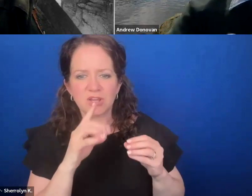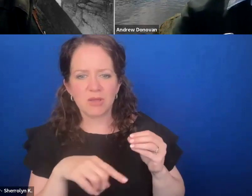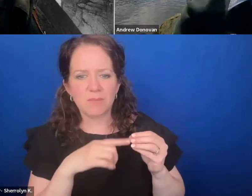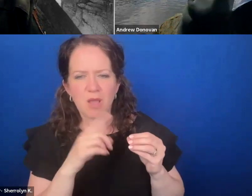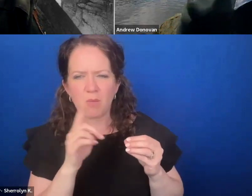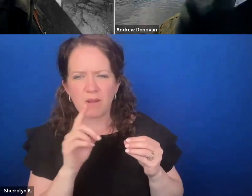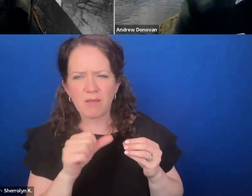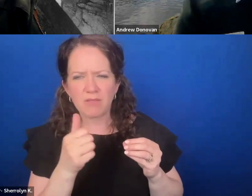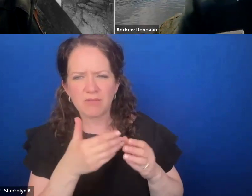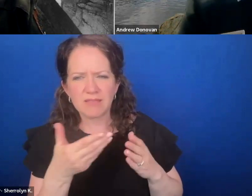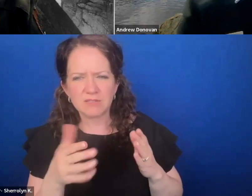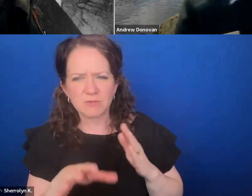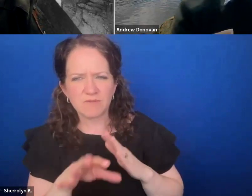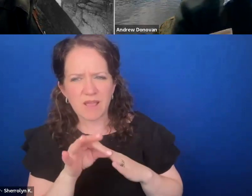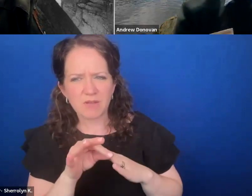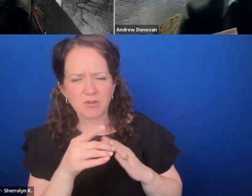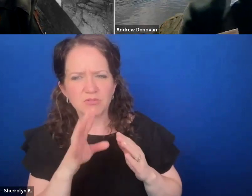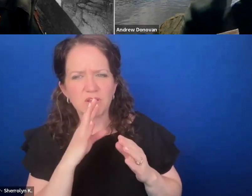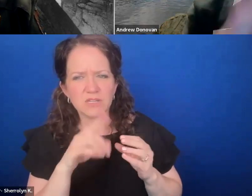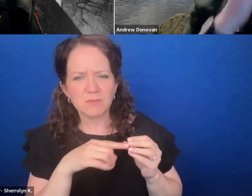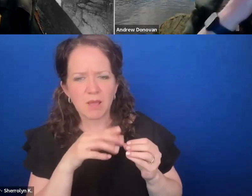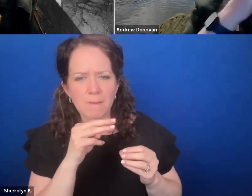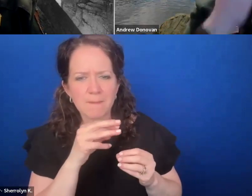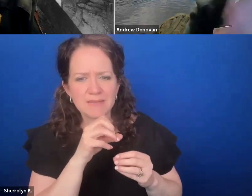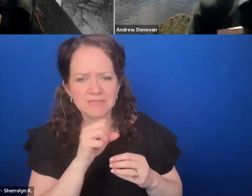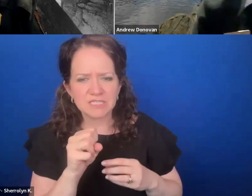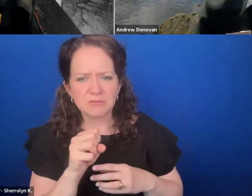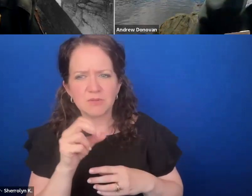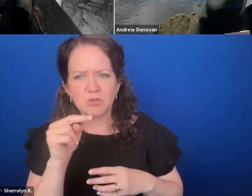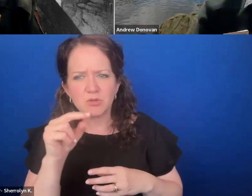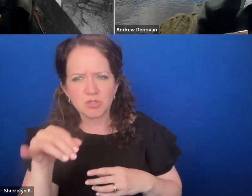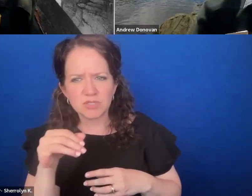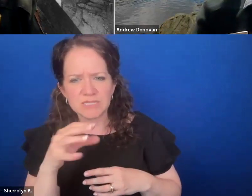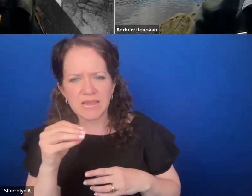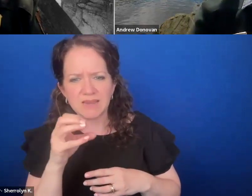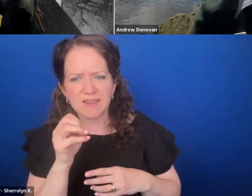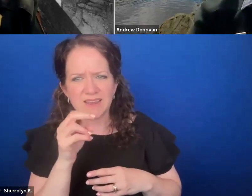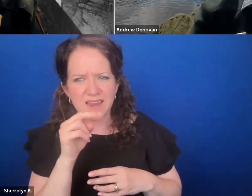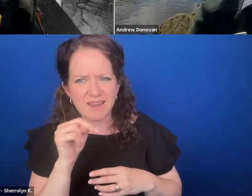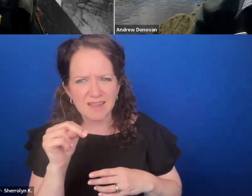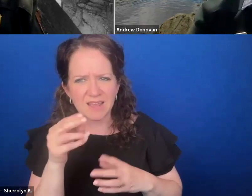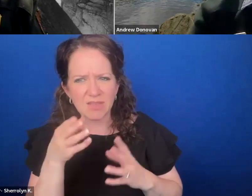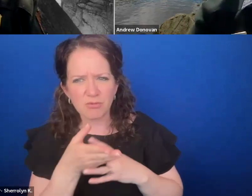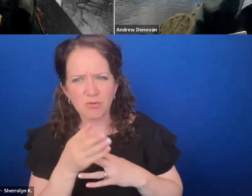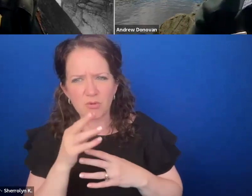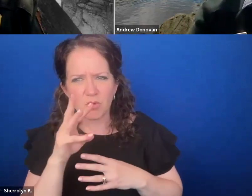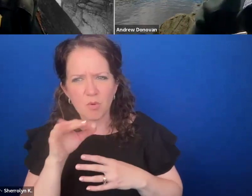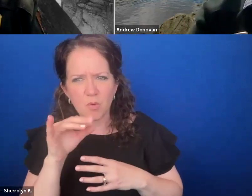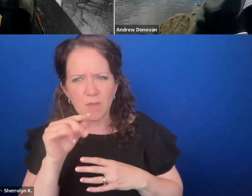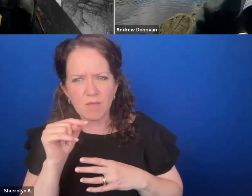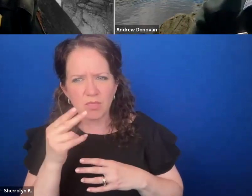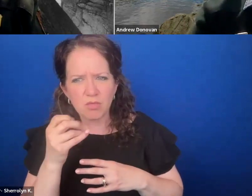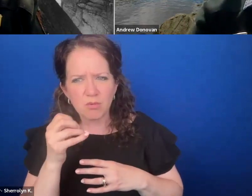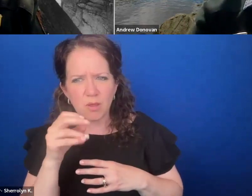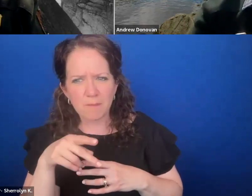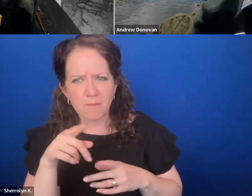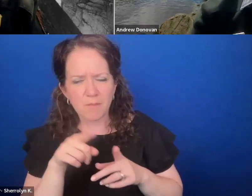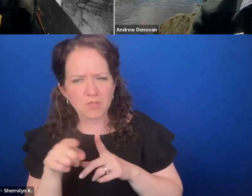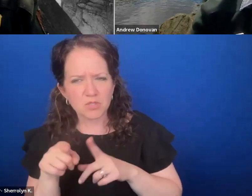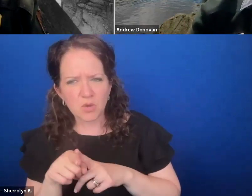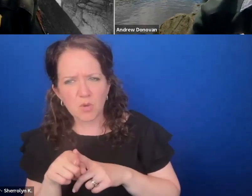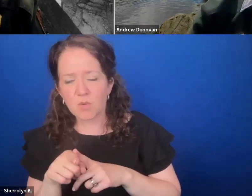Jersey. And I think there was maybe Connecticut through Winthrop as well. Yeah. So I'm not as familiar with